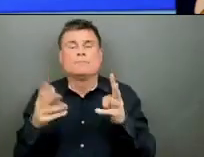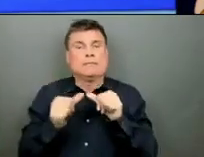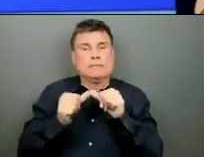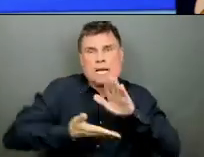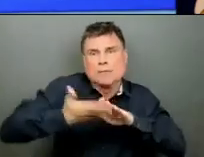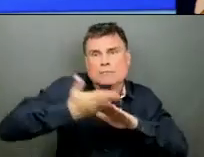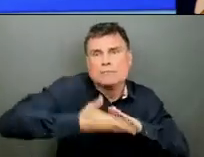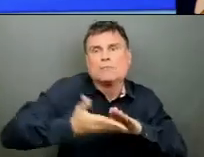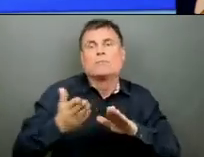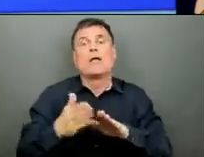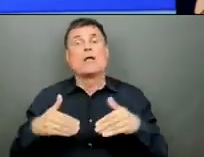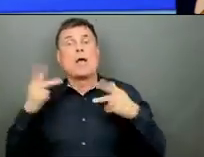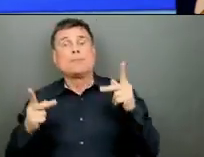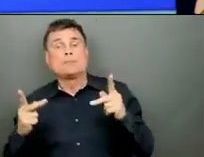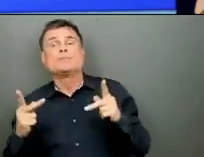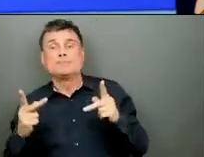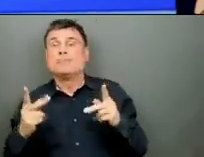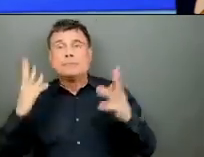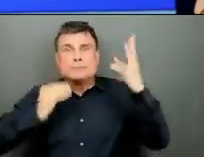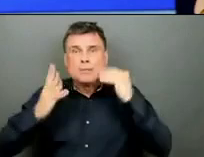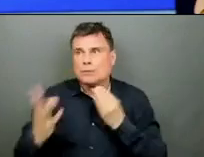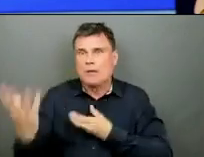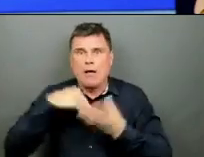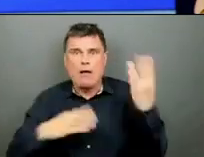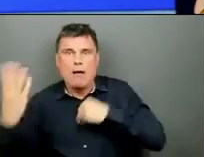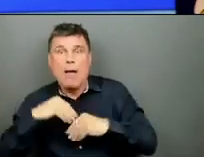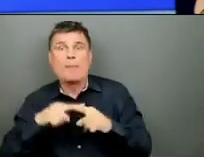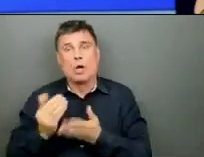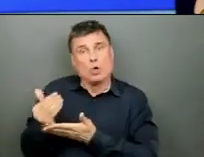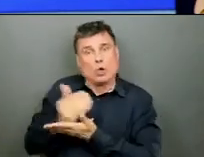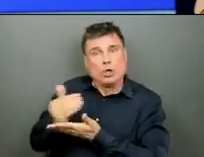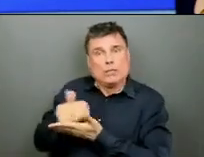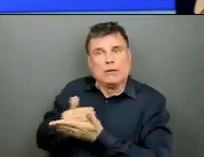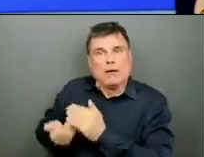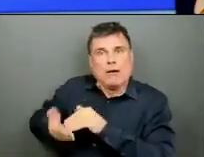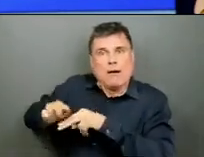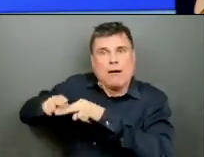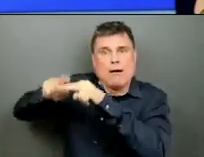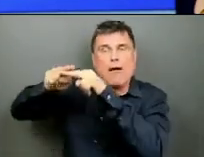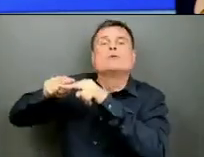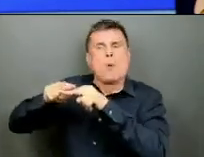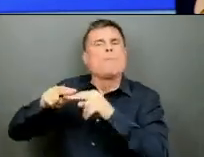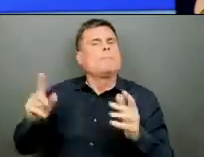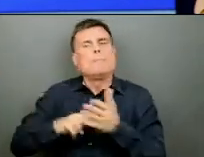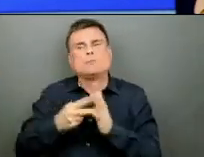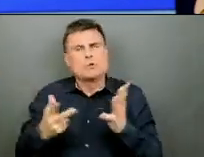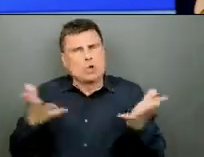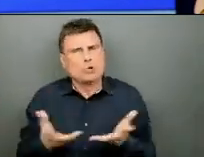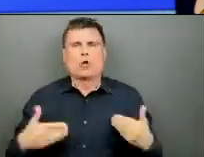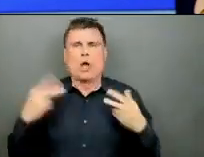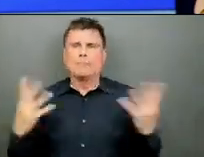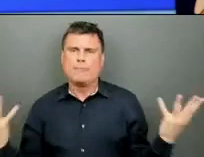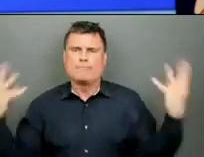they're gaining experience, and all young people are being asked to participate if they can. I know we're going to hear from Jared and EASHA in a